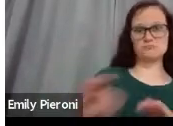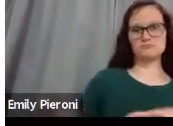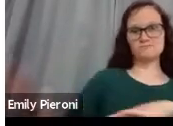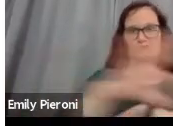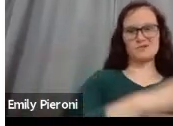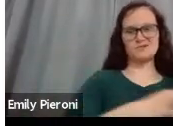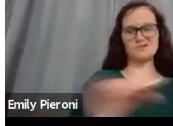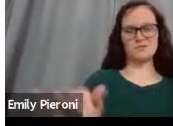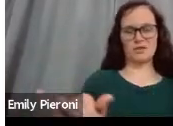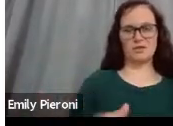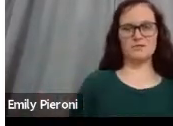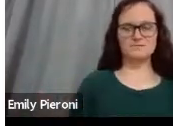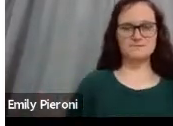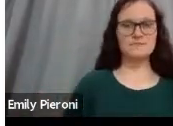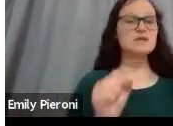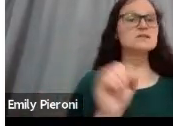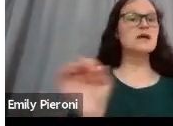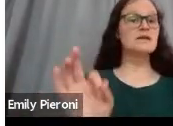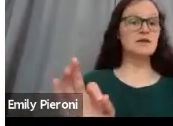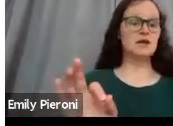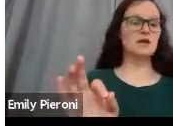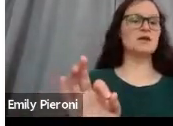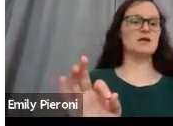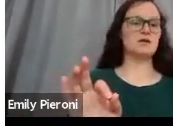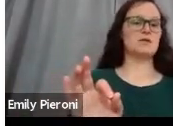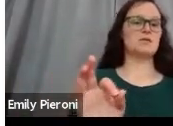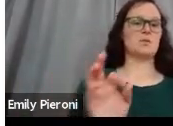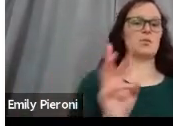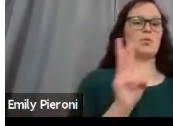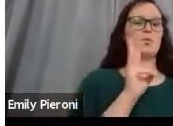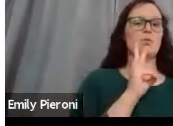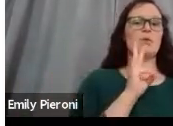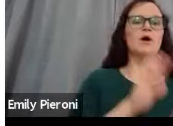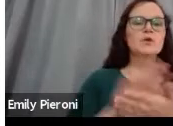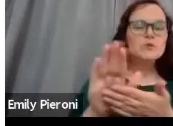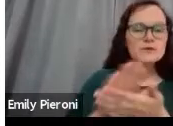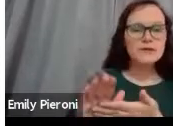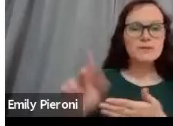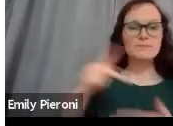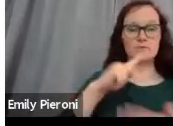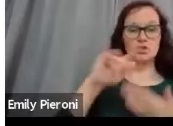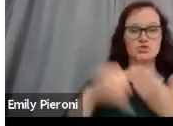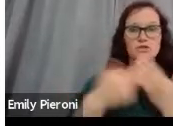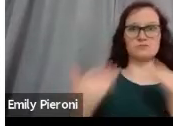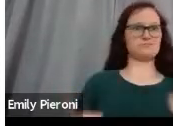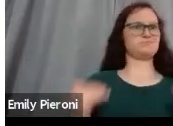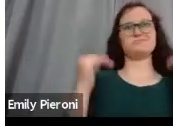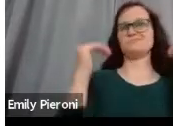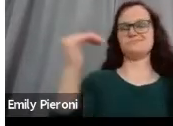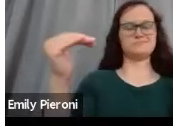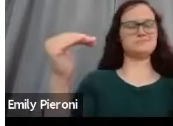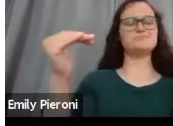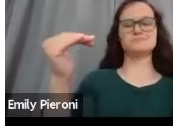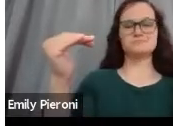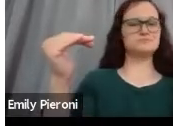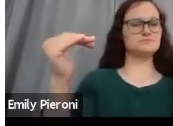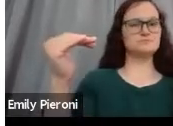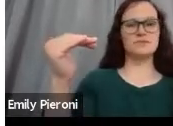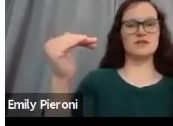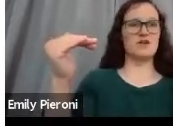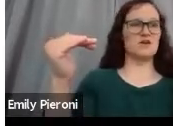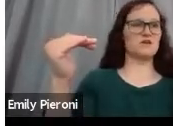Santa Fe is taking their wastewater treatment to another level. They're redoing their wastewater treatment plant, and